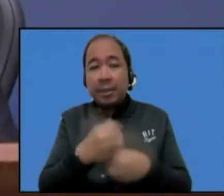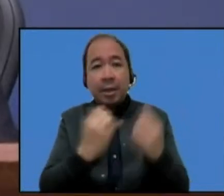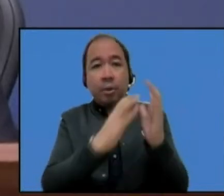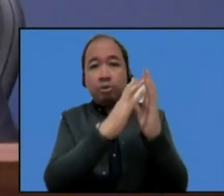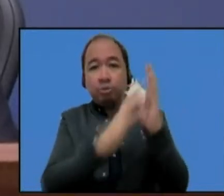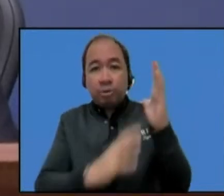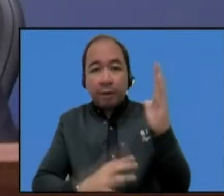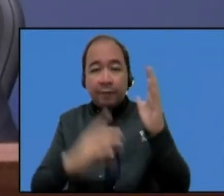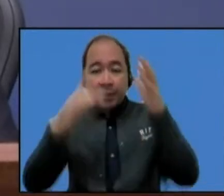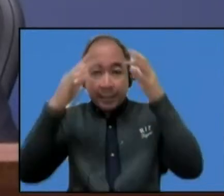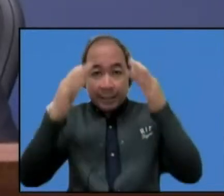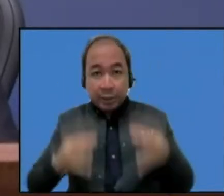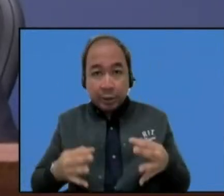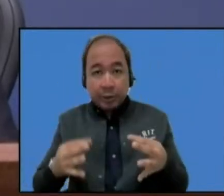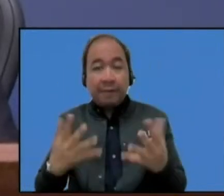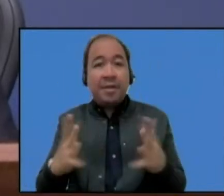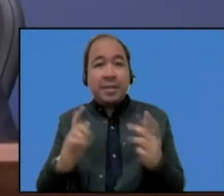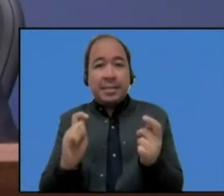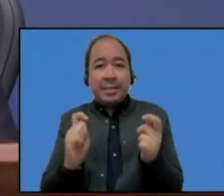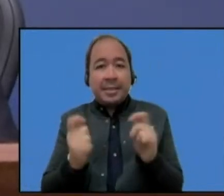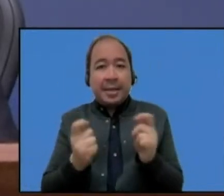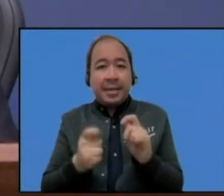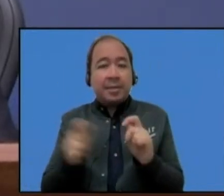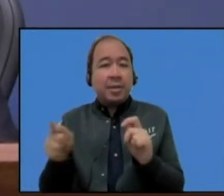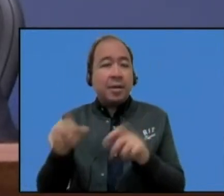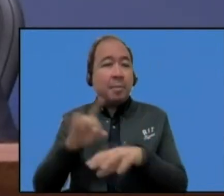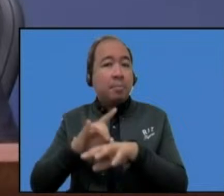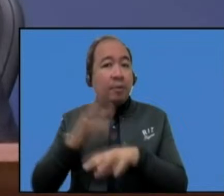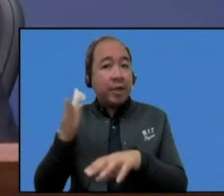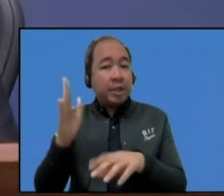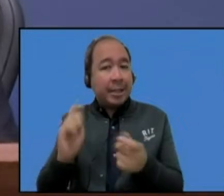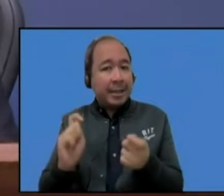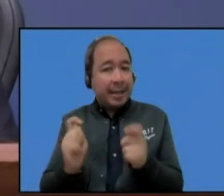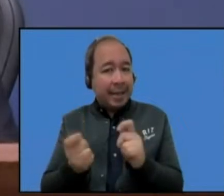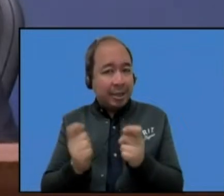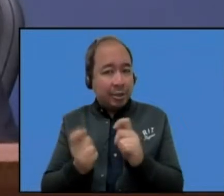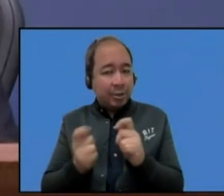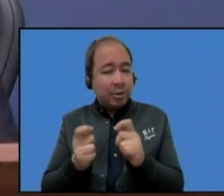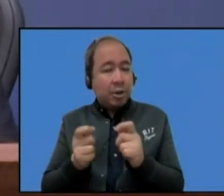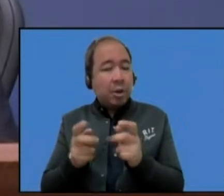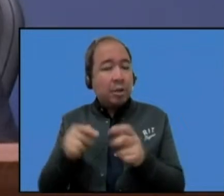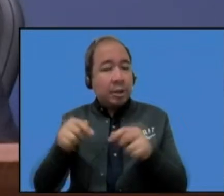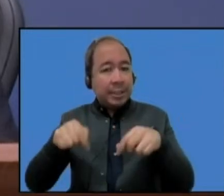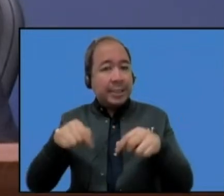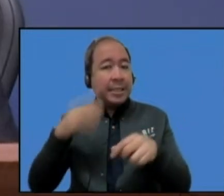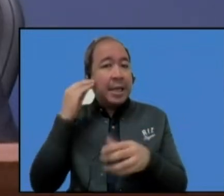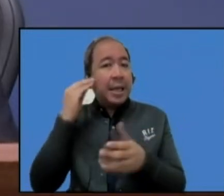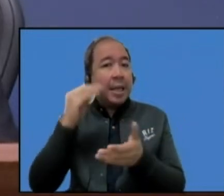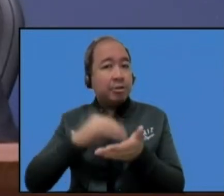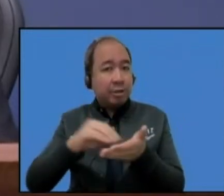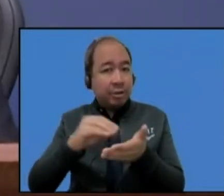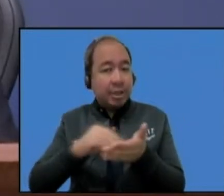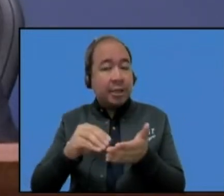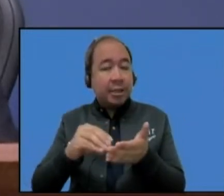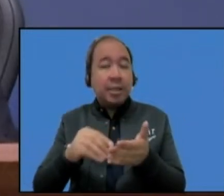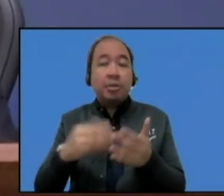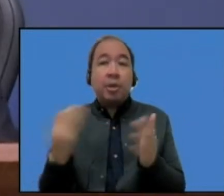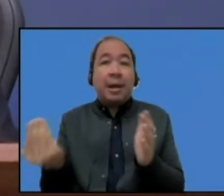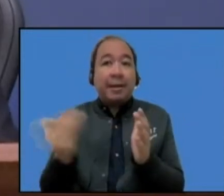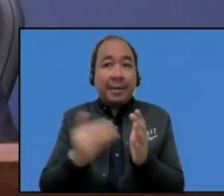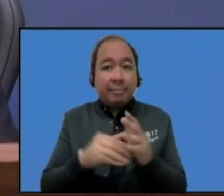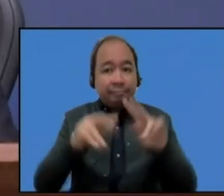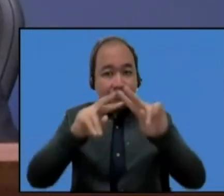has been edited by the professional editor of the Secretariat and will be edited again